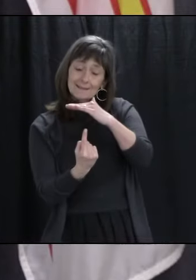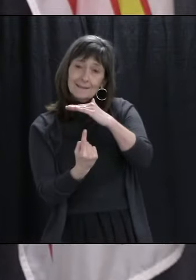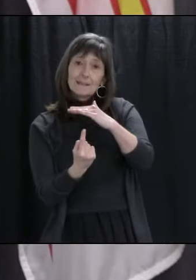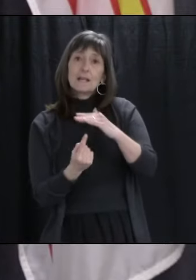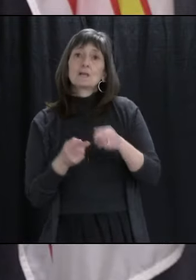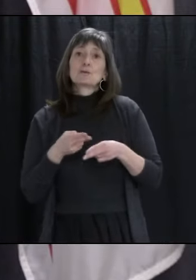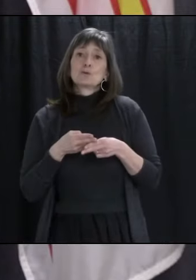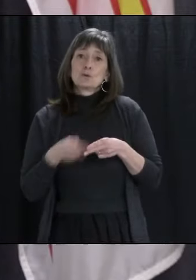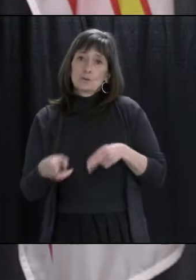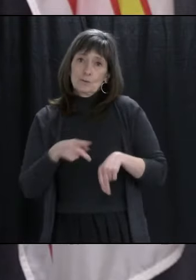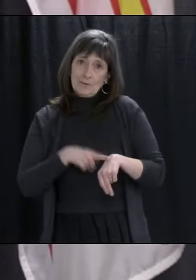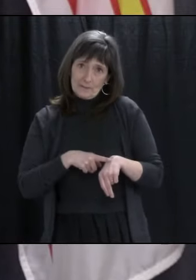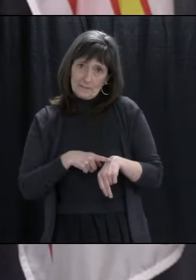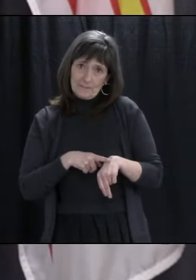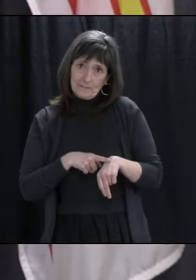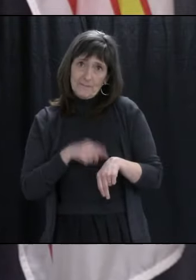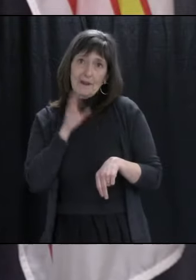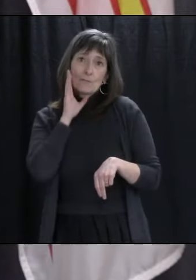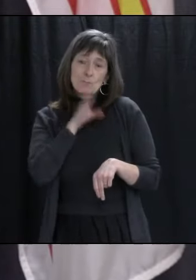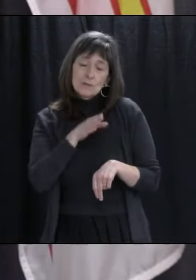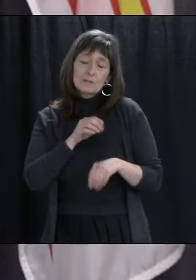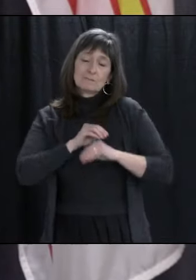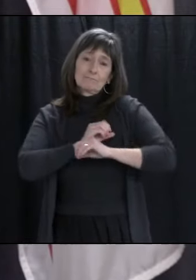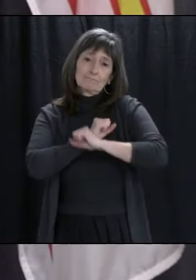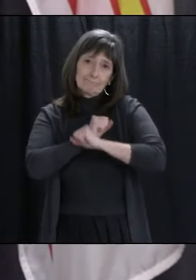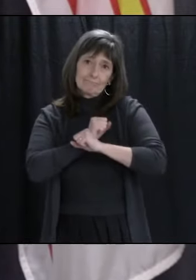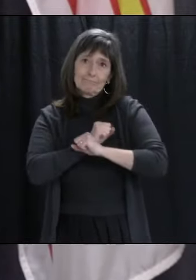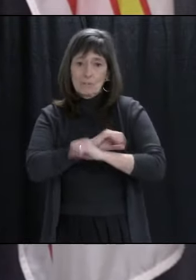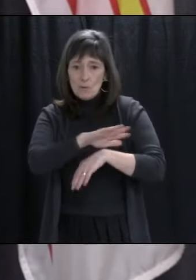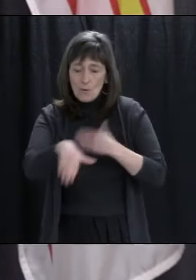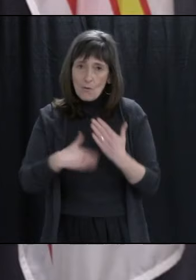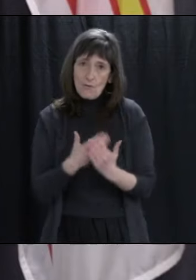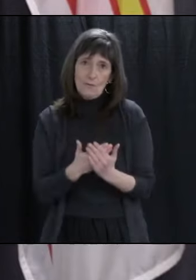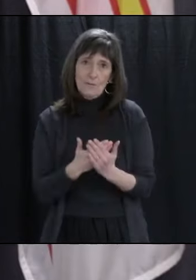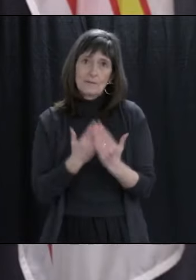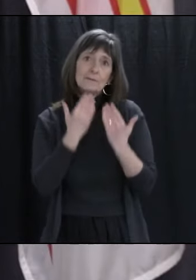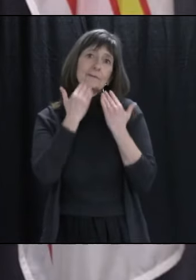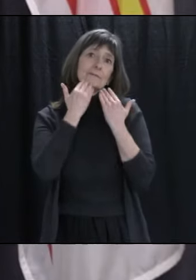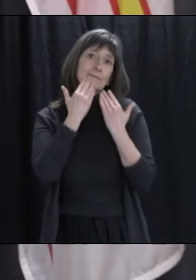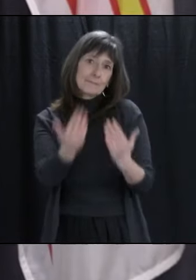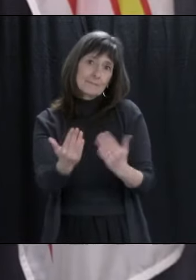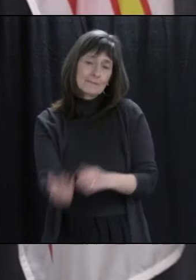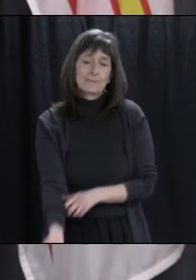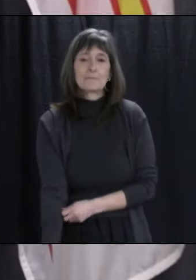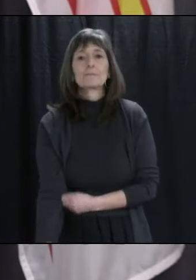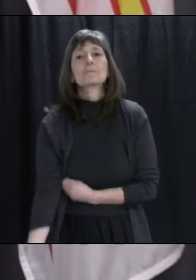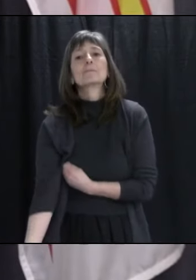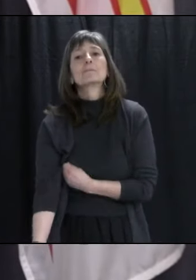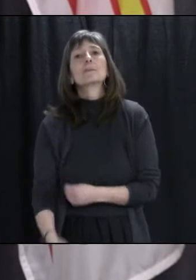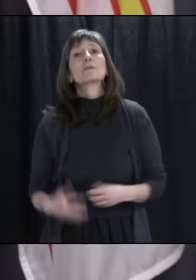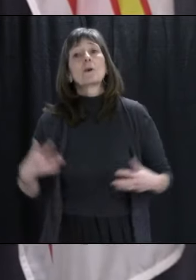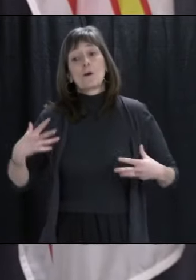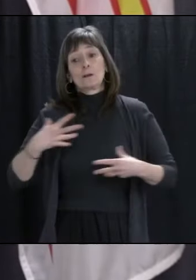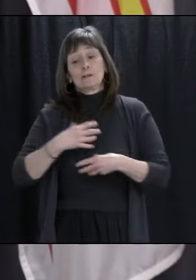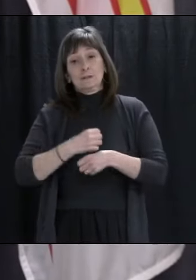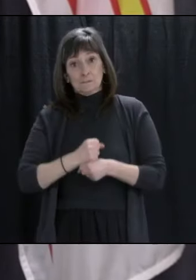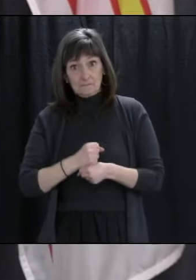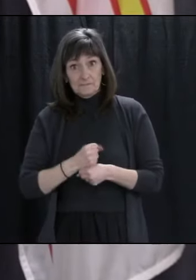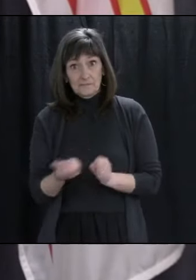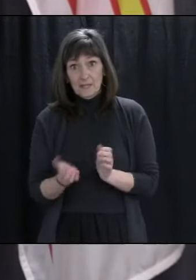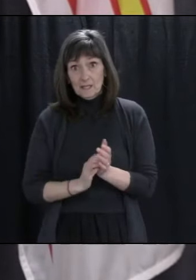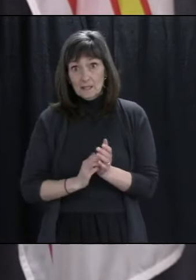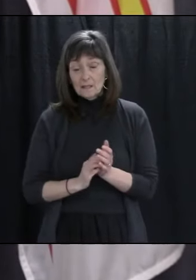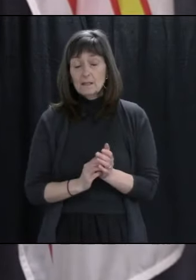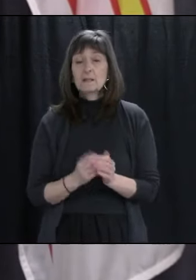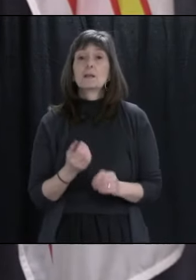is helping to protect others. Thank you for doing your part. As a recap for those who may have just joined us, we